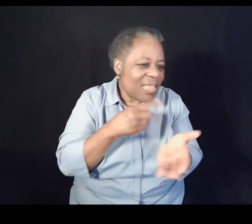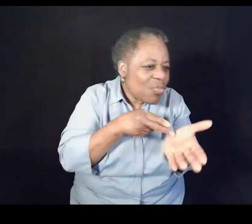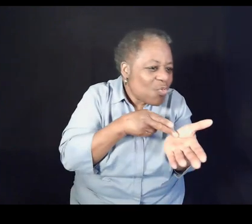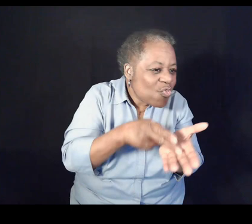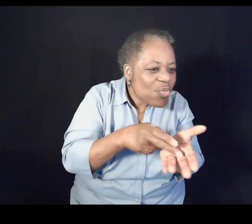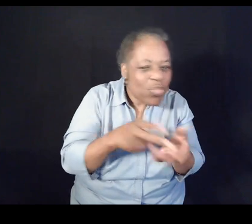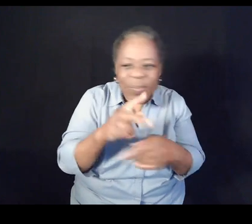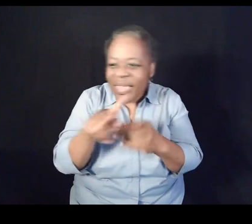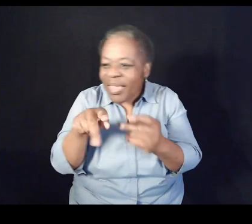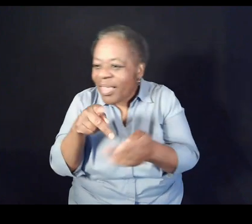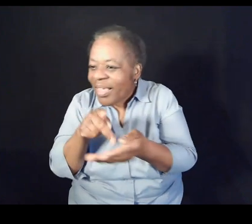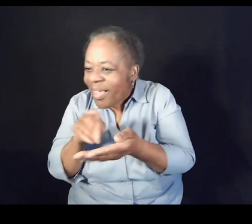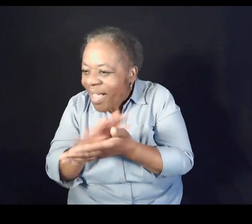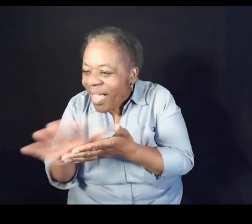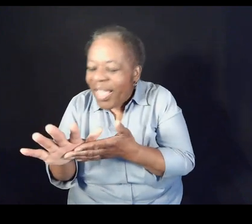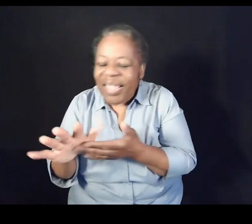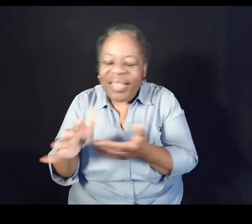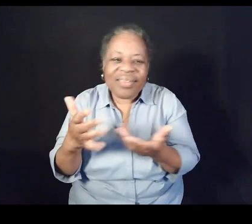to the uncool kids.